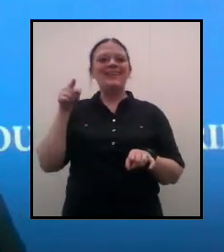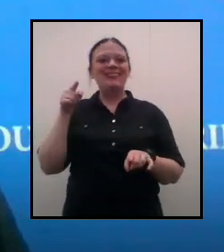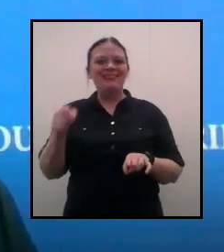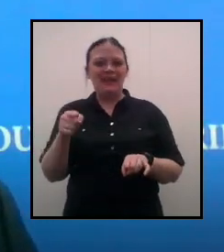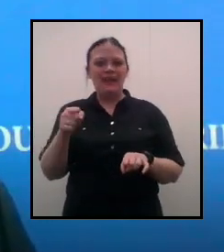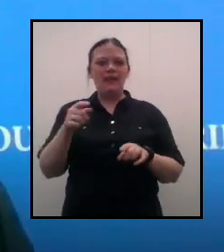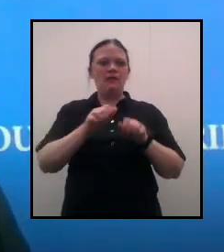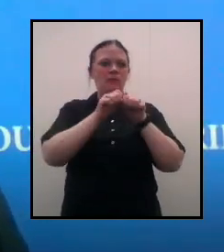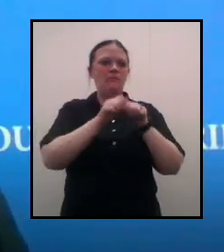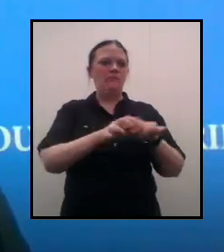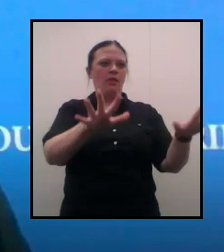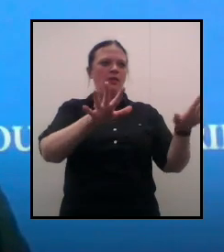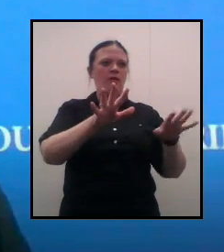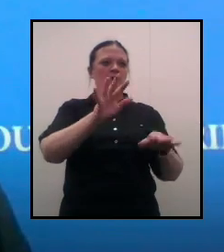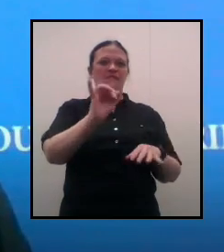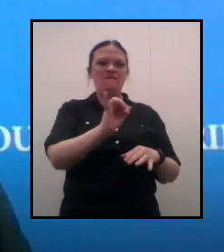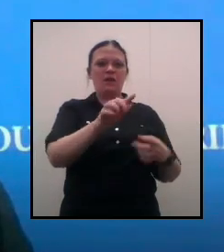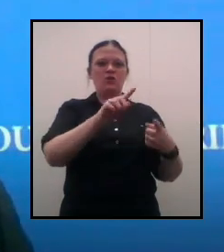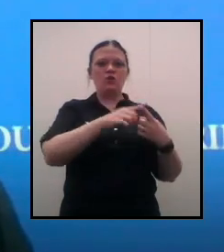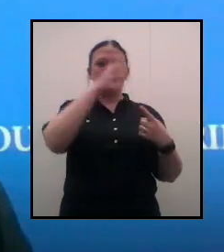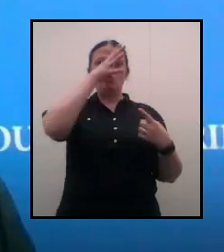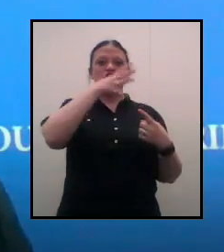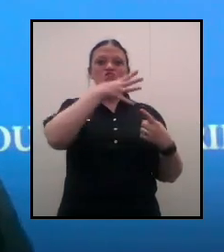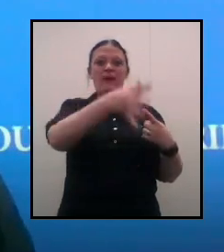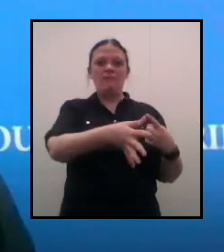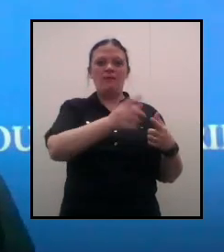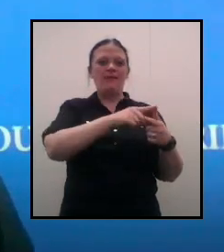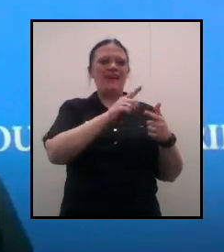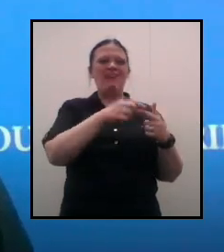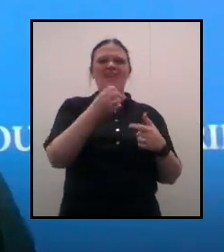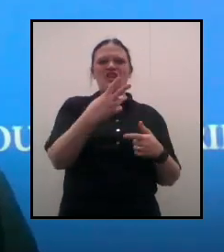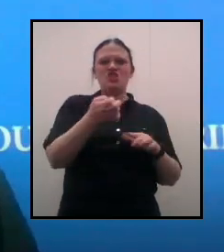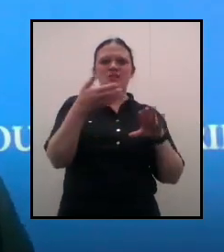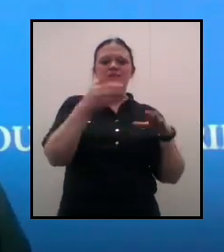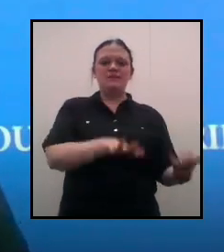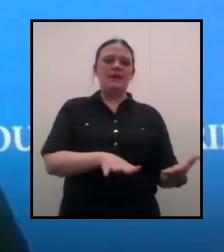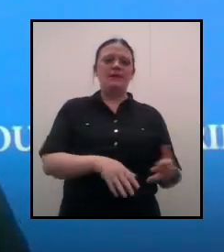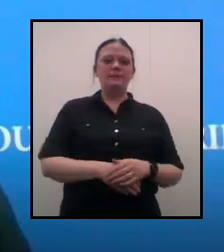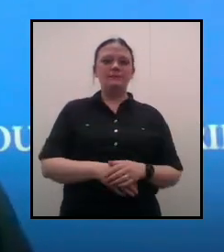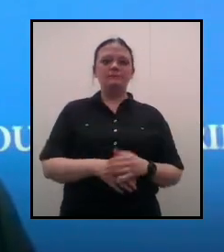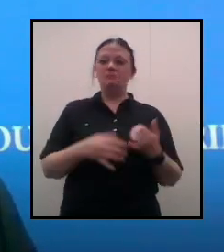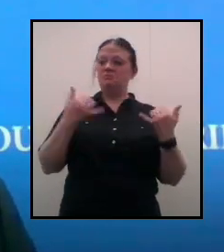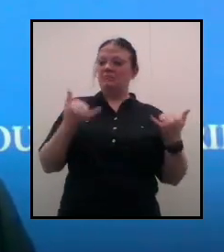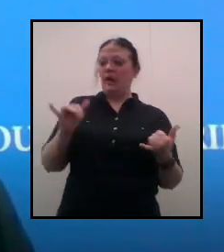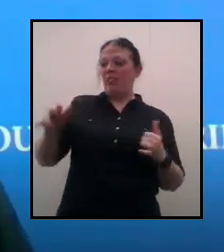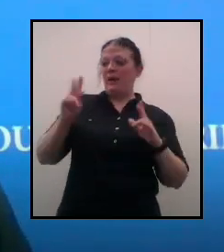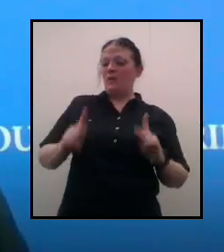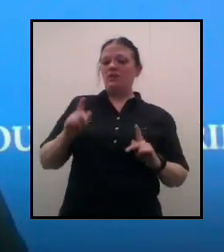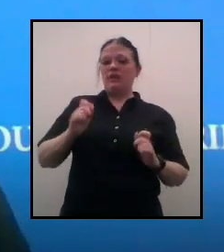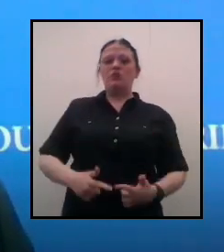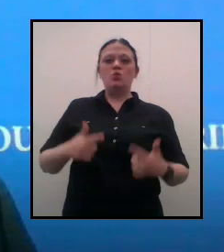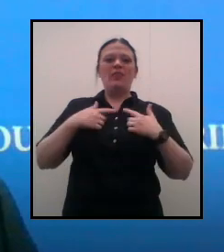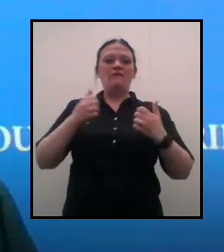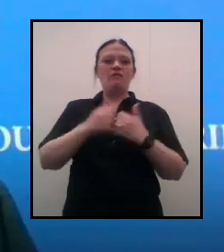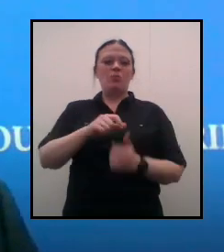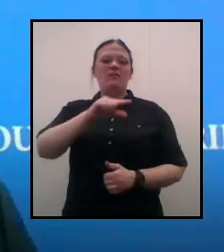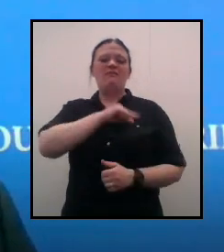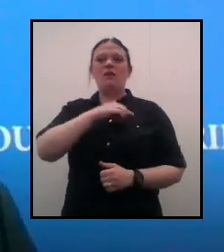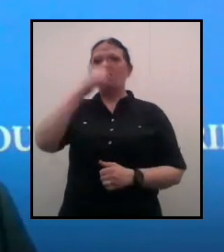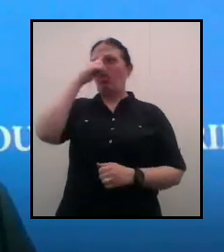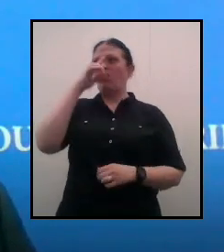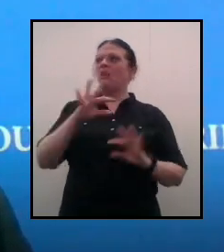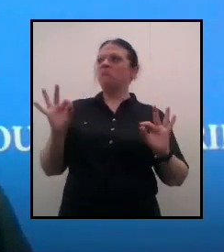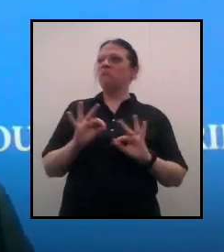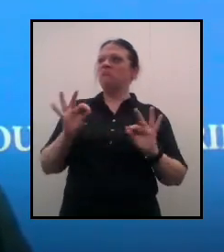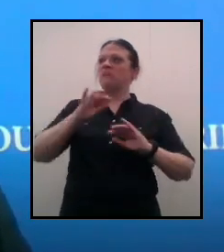who infected their grandmother who died. That's what I'm talking about. Now that person has to live with the guilt that what I thought was just a minor headache and